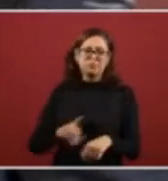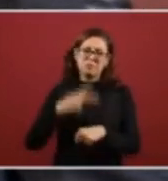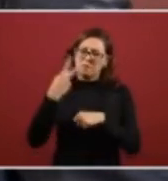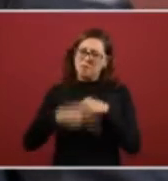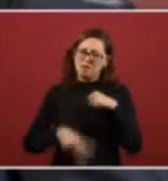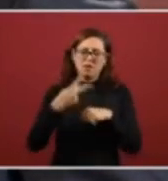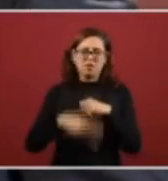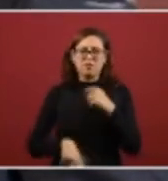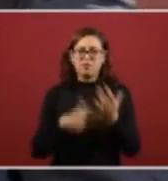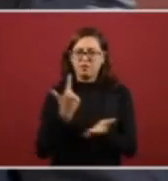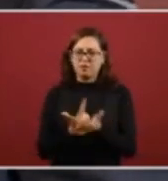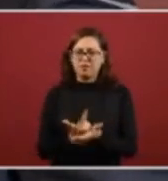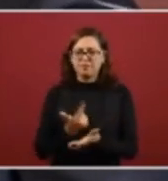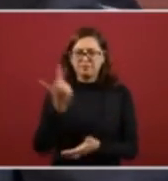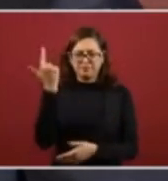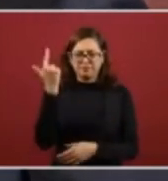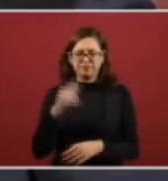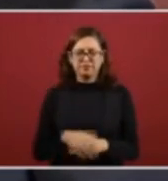people.